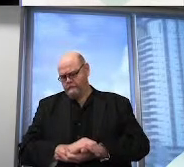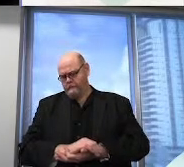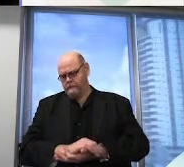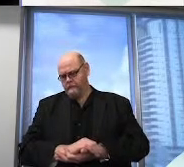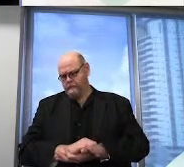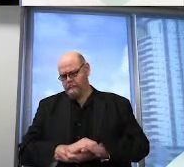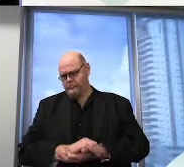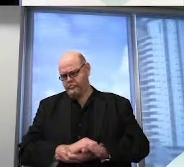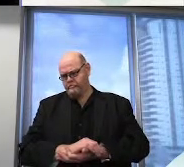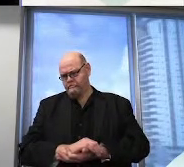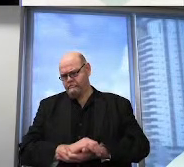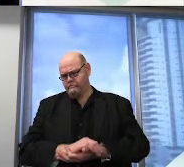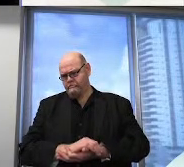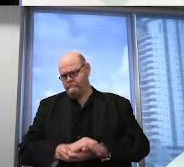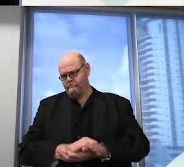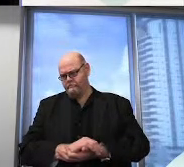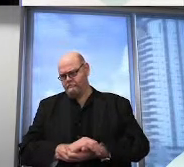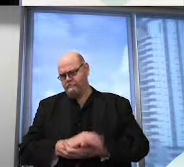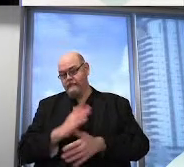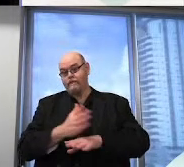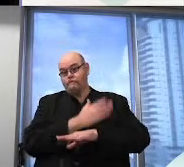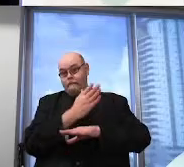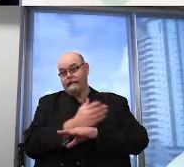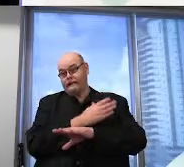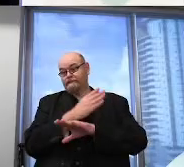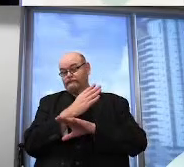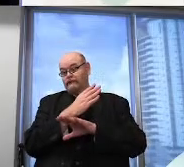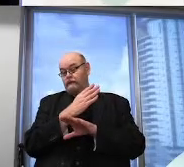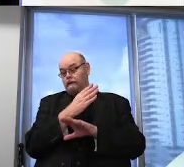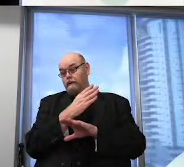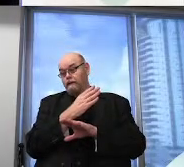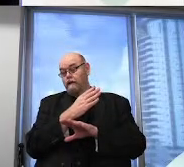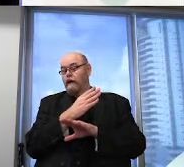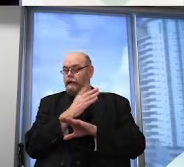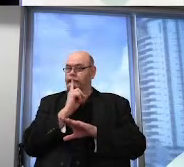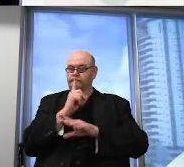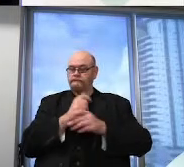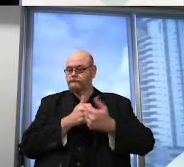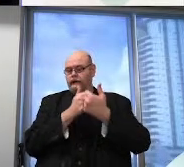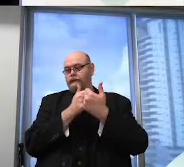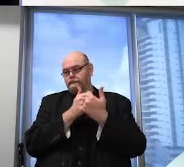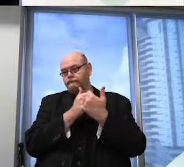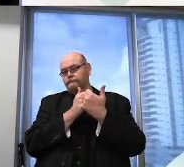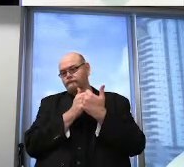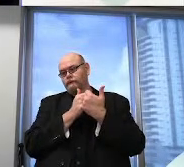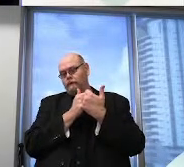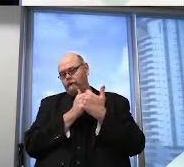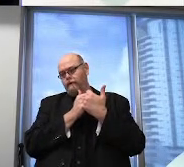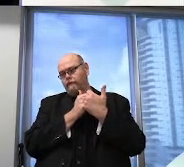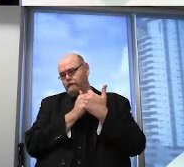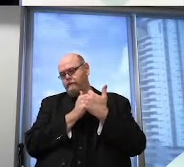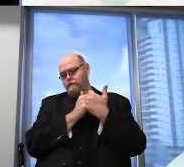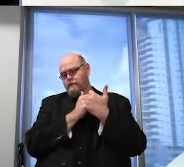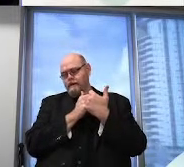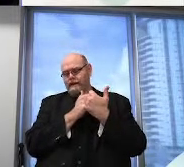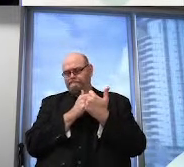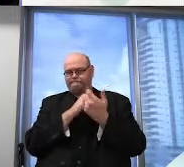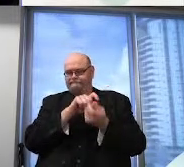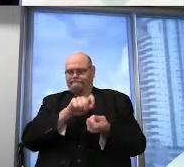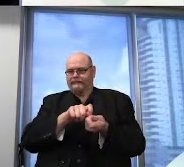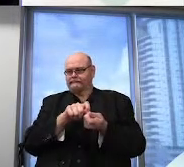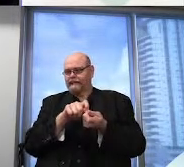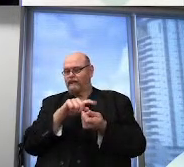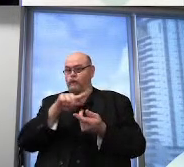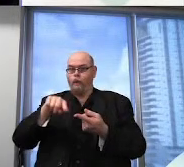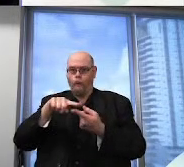The remediated state is, I'll talk on that on a moment. It is challenging to put a